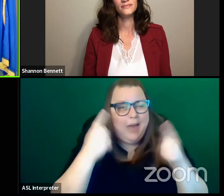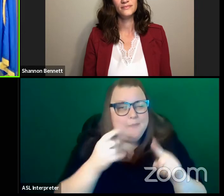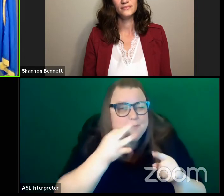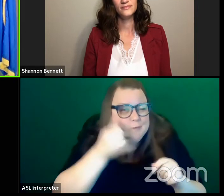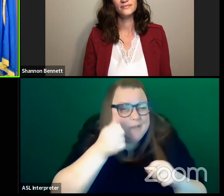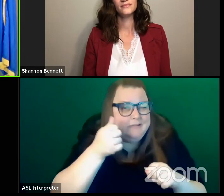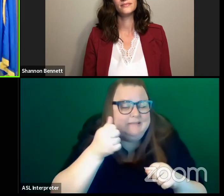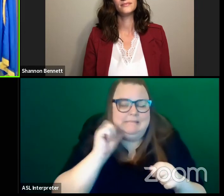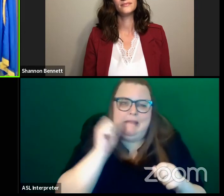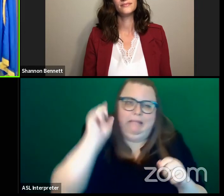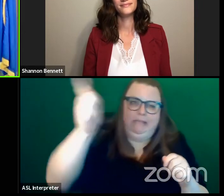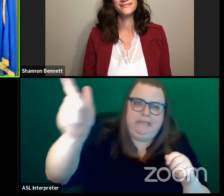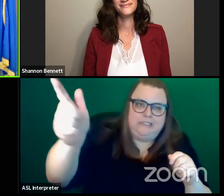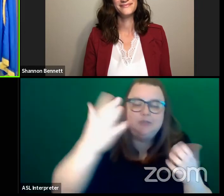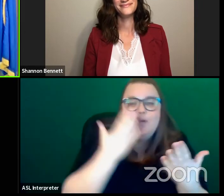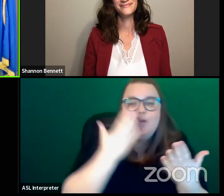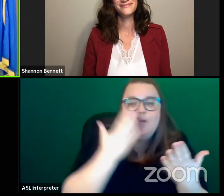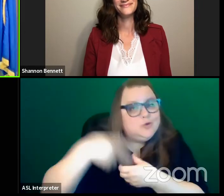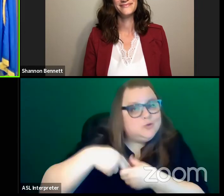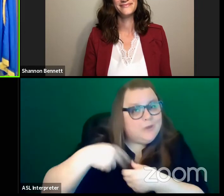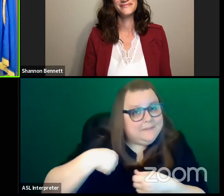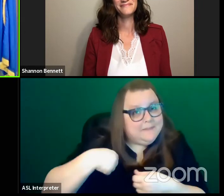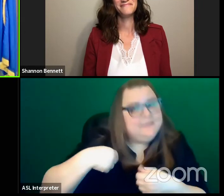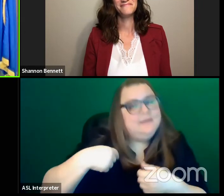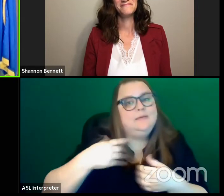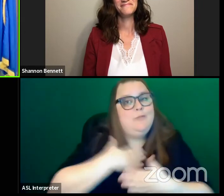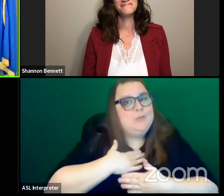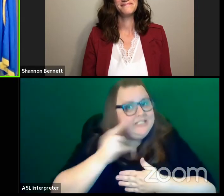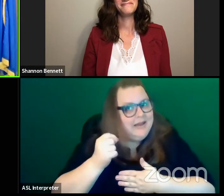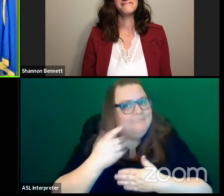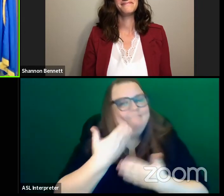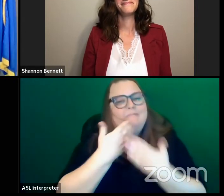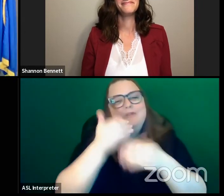So thank you for joining me. We appreciate it, and have a great night, everyone. Thank you, everyone.